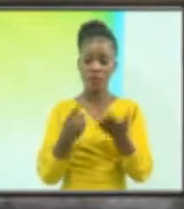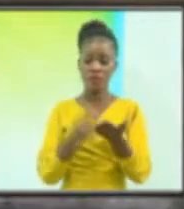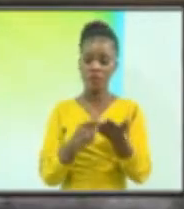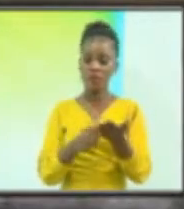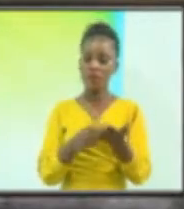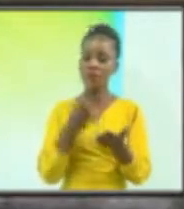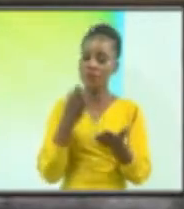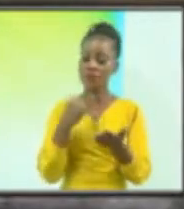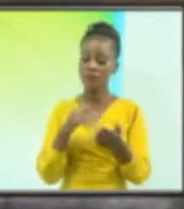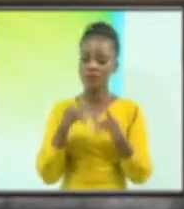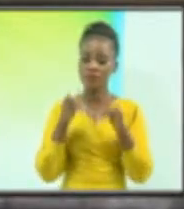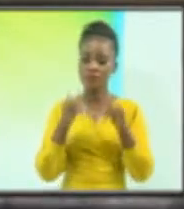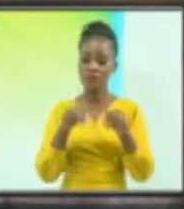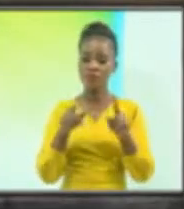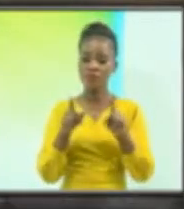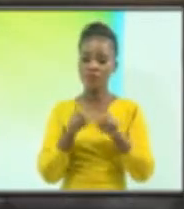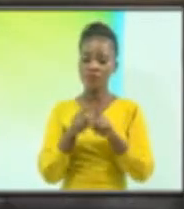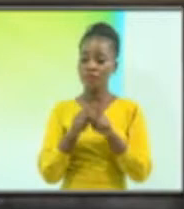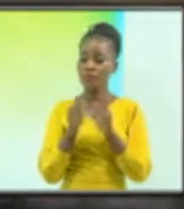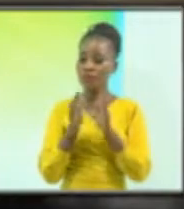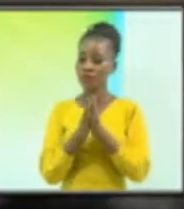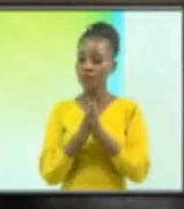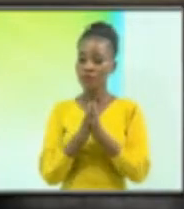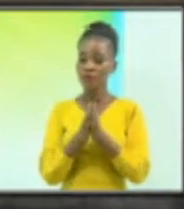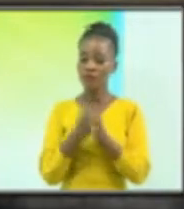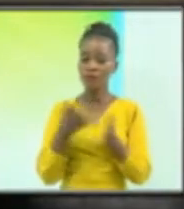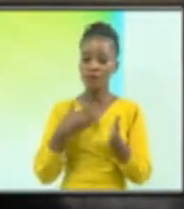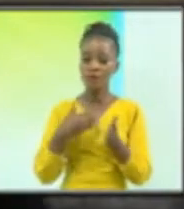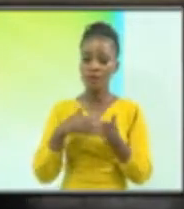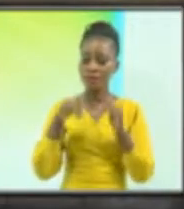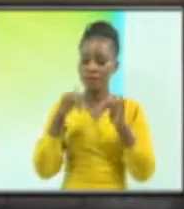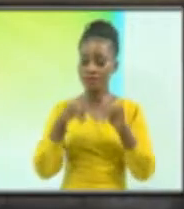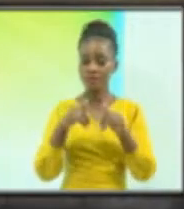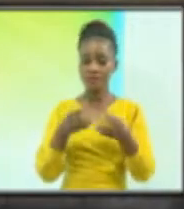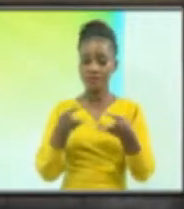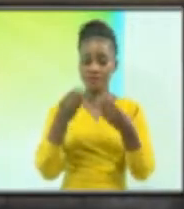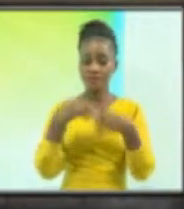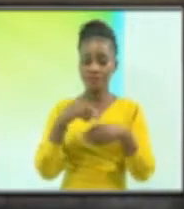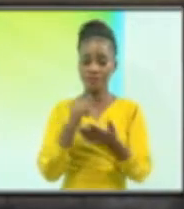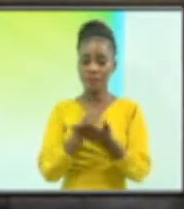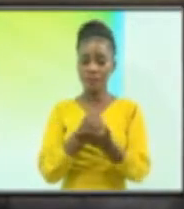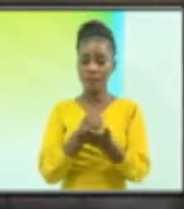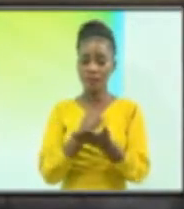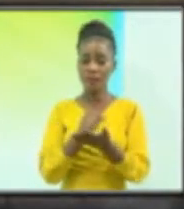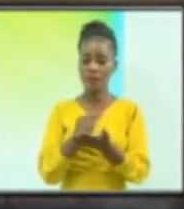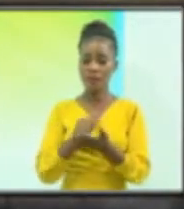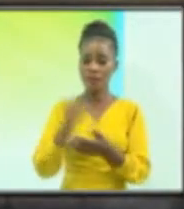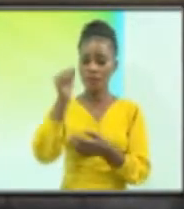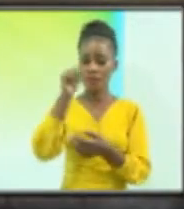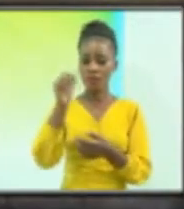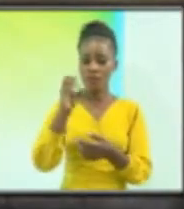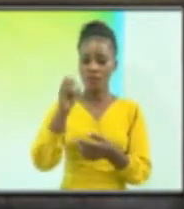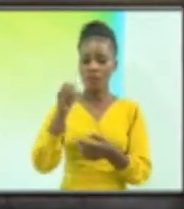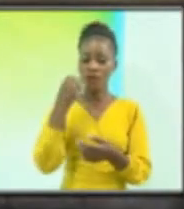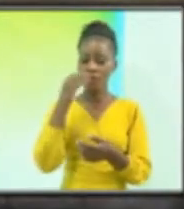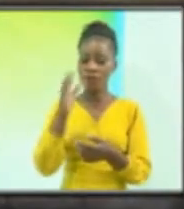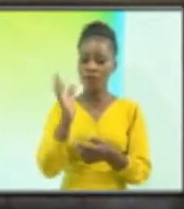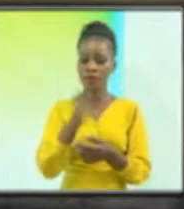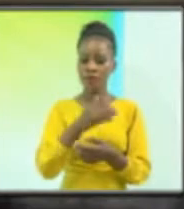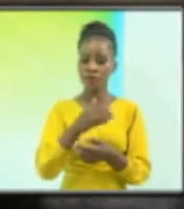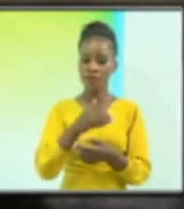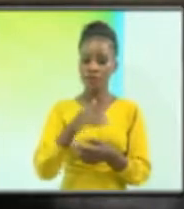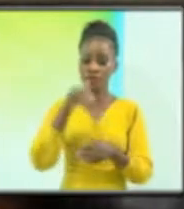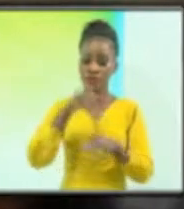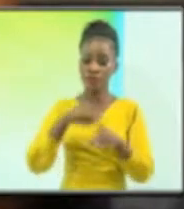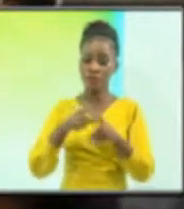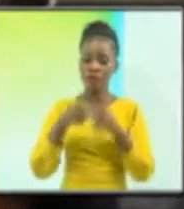come here and you're a refugee, of course you hand over your passport you come with. Say you are running away from persecution in a